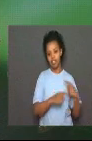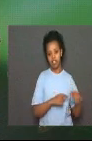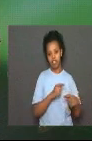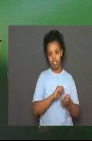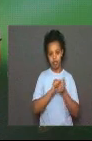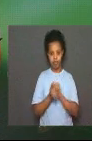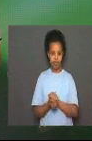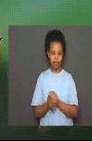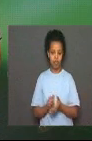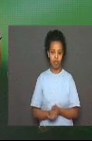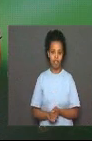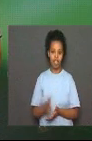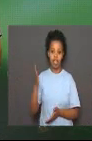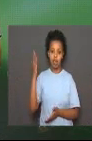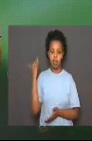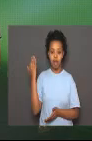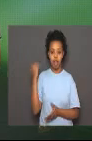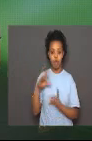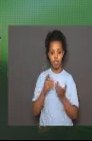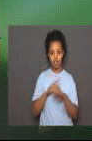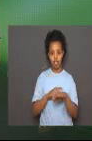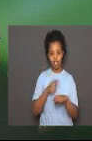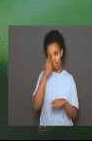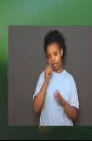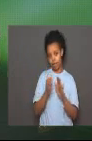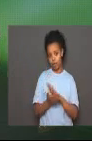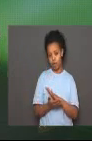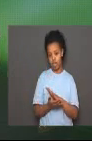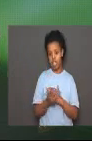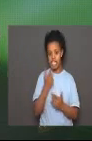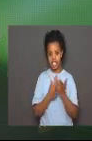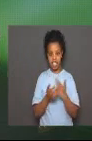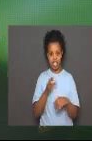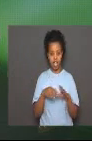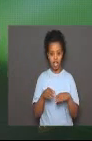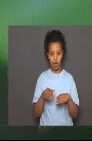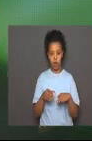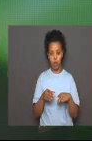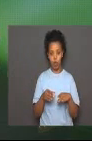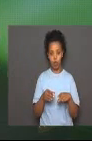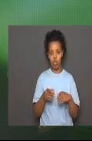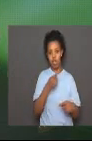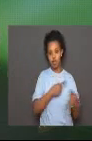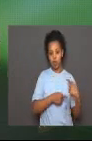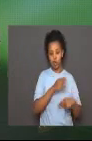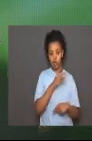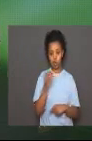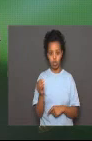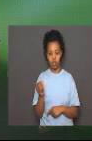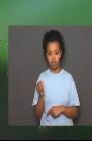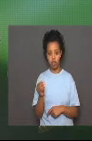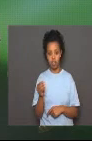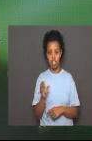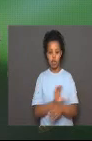mutation. Previously, we discussed the process as well as the site of translation